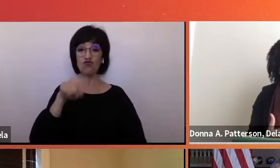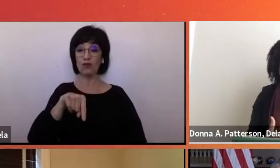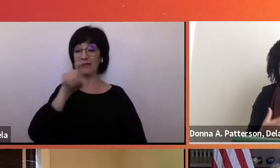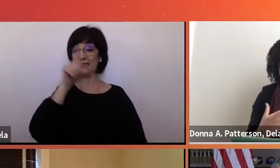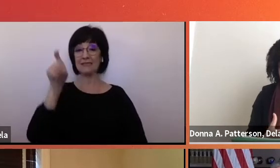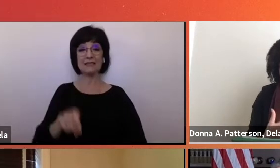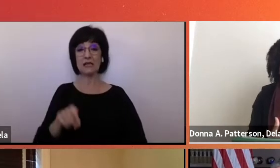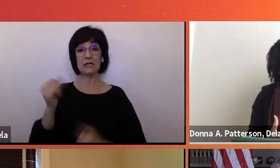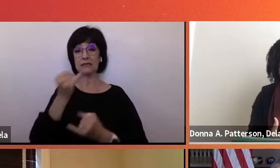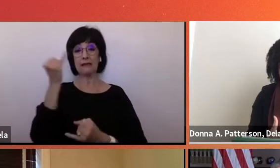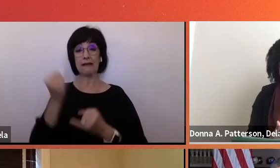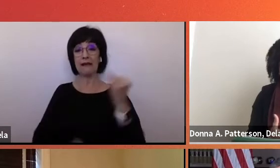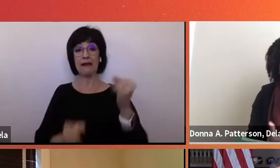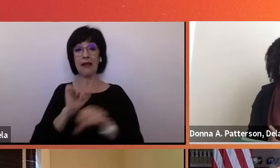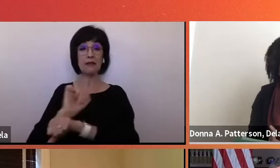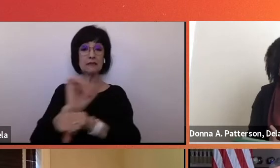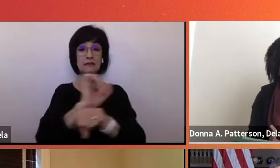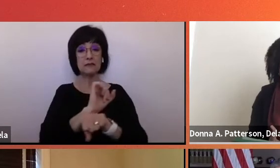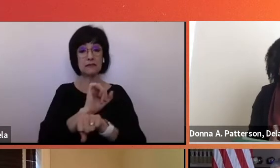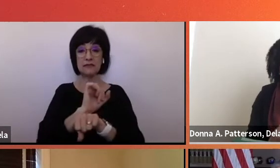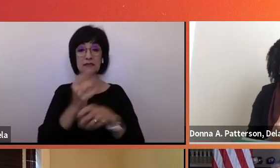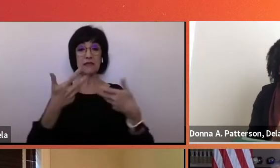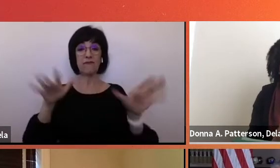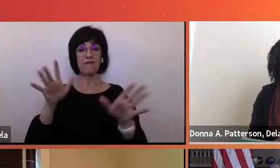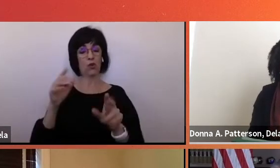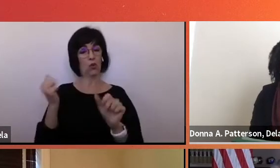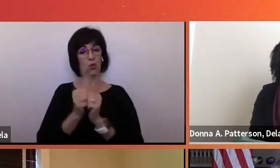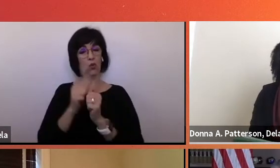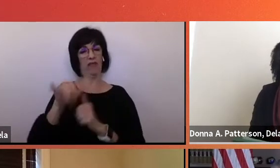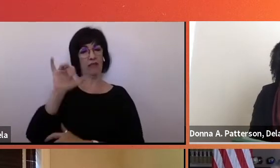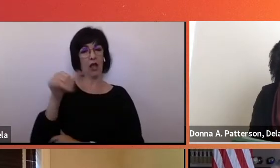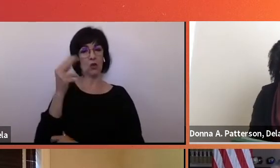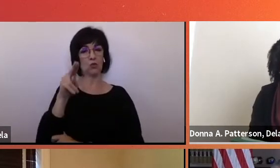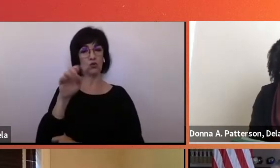slavery ending, the abolishment of slavery ending with Juneteenth, which happened